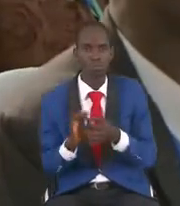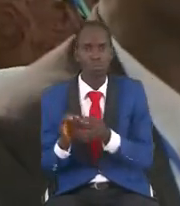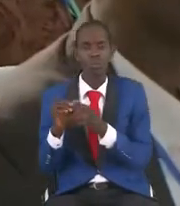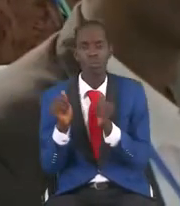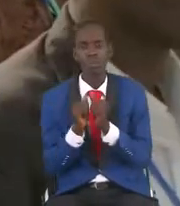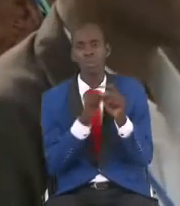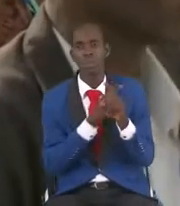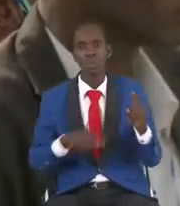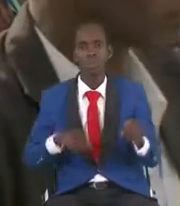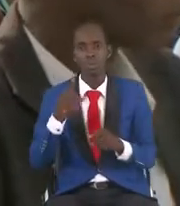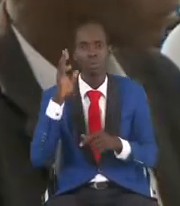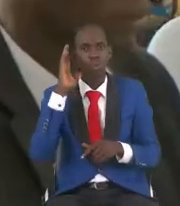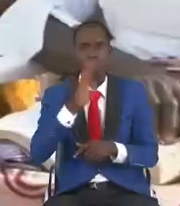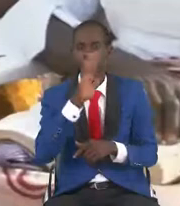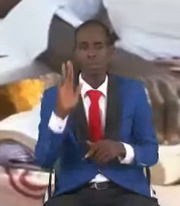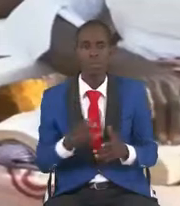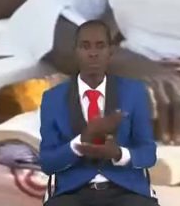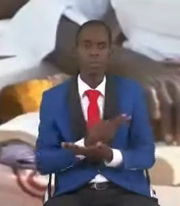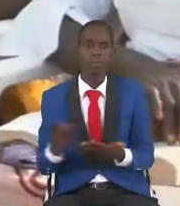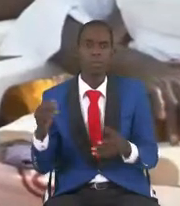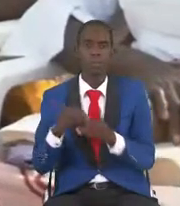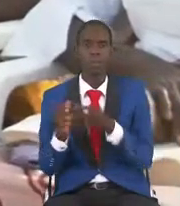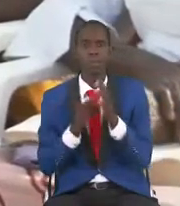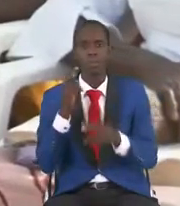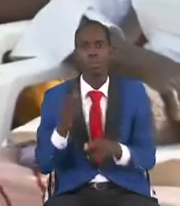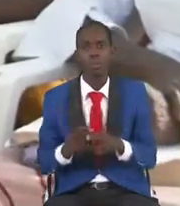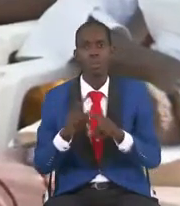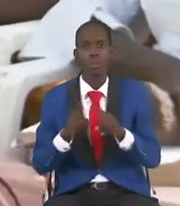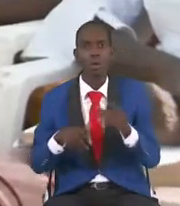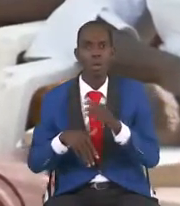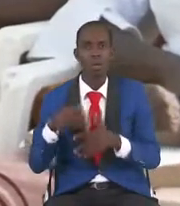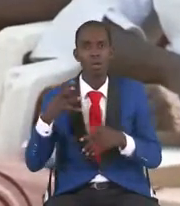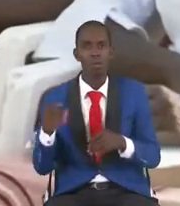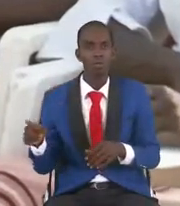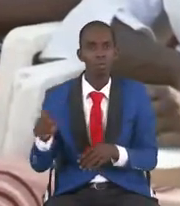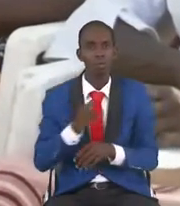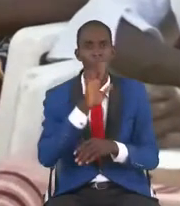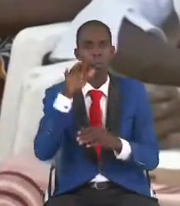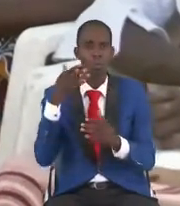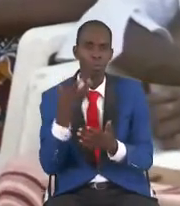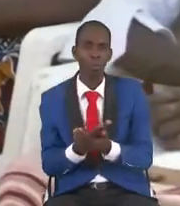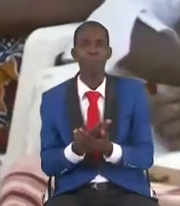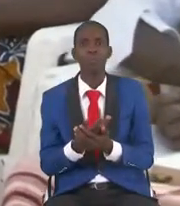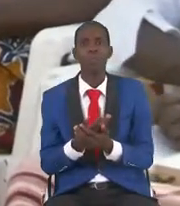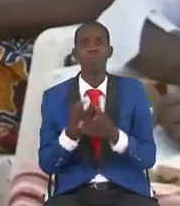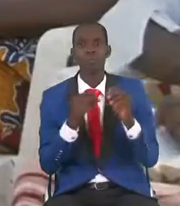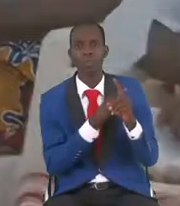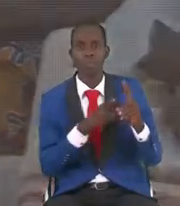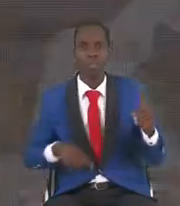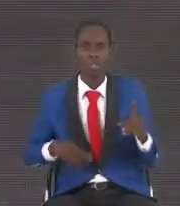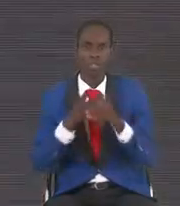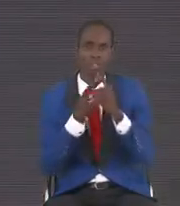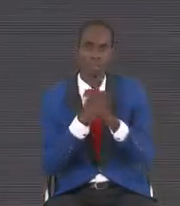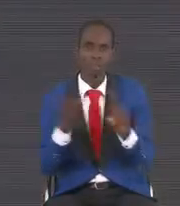you'll never fail in Jesus' name. But out of them all, the Lord delivered